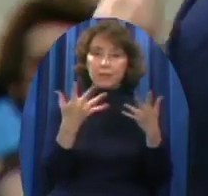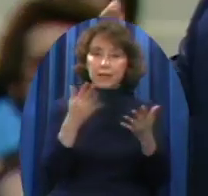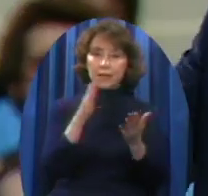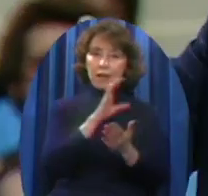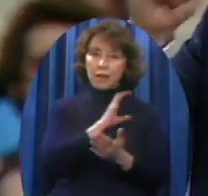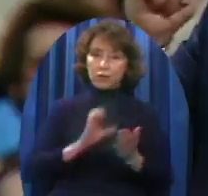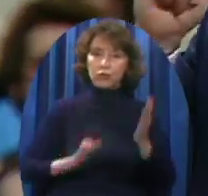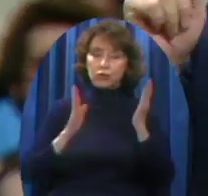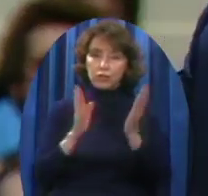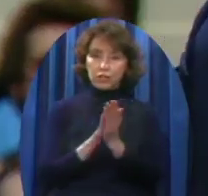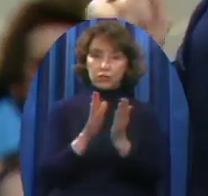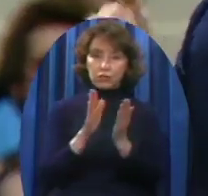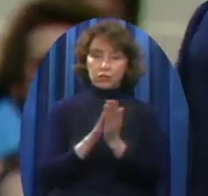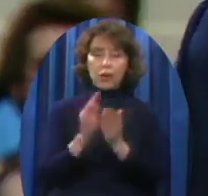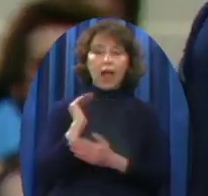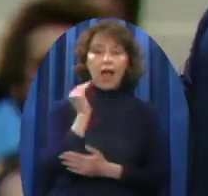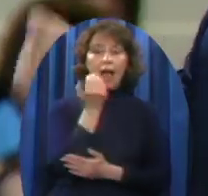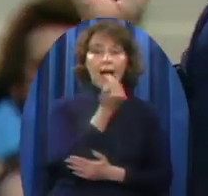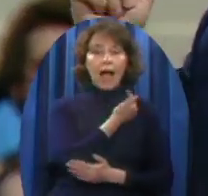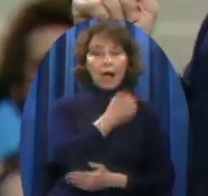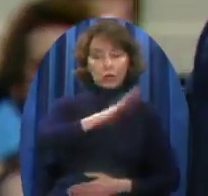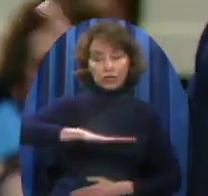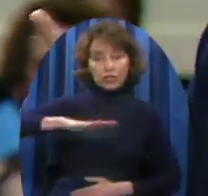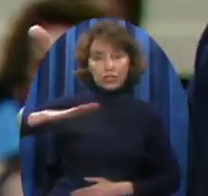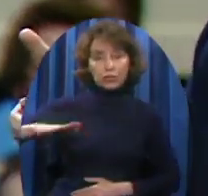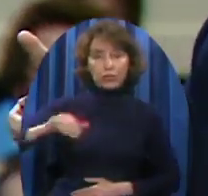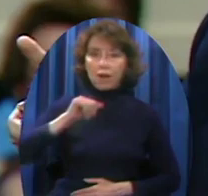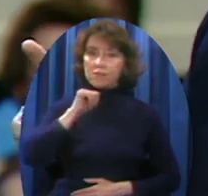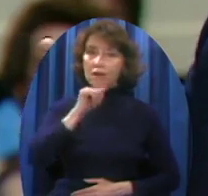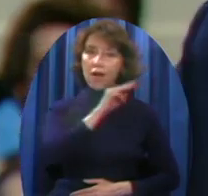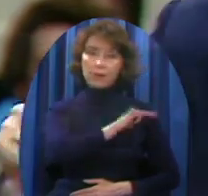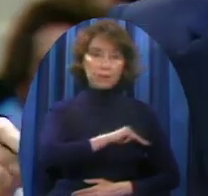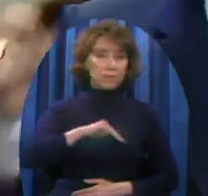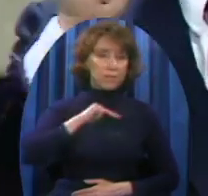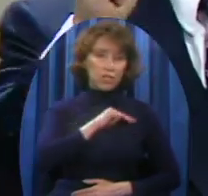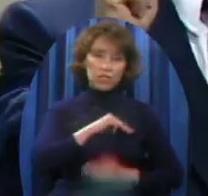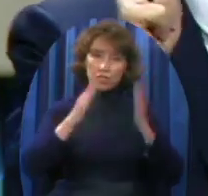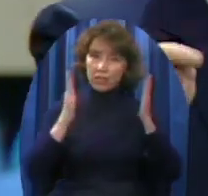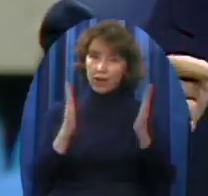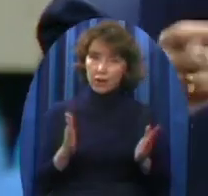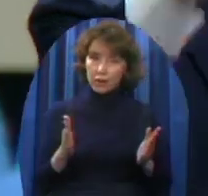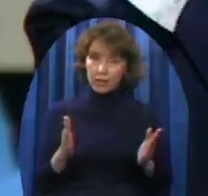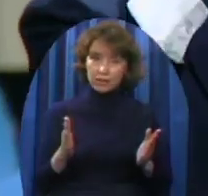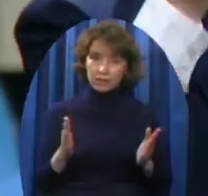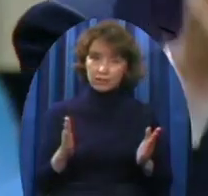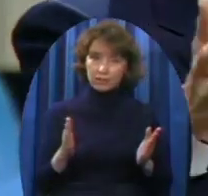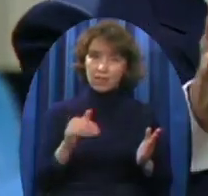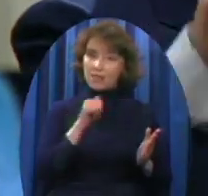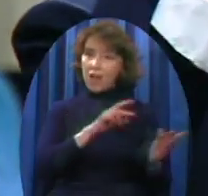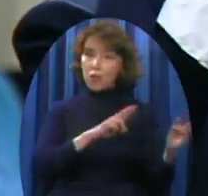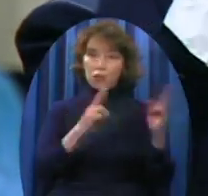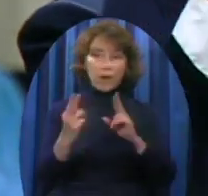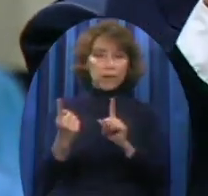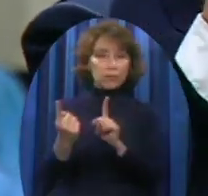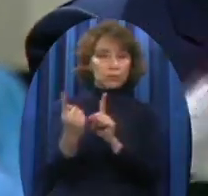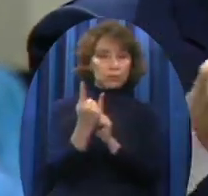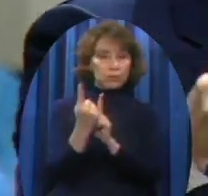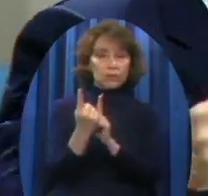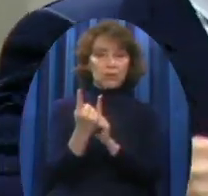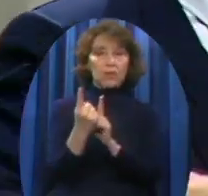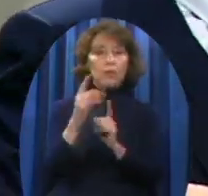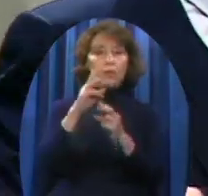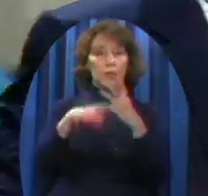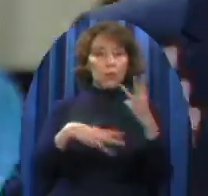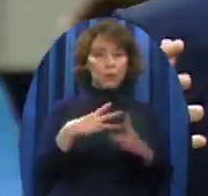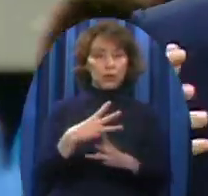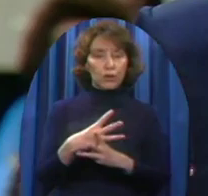Because, by the way, our little children are not missionaries. They are our siblings. They are our children for whom we are